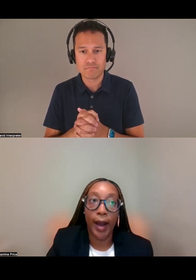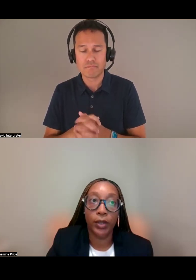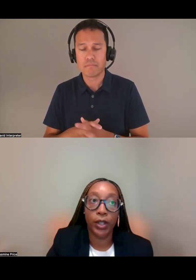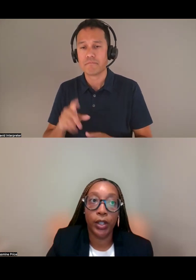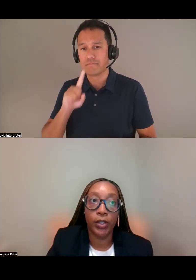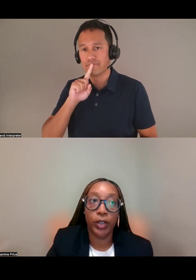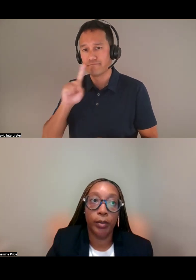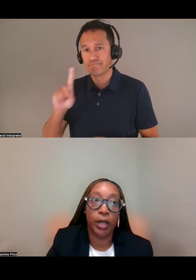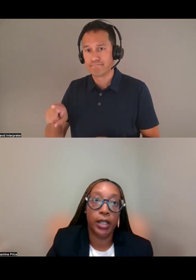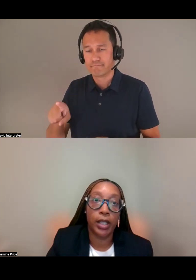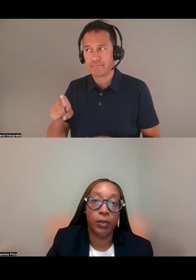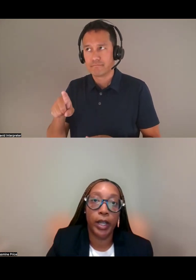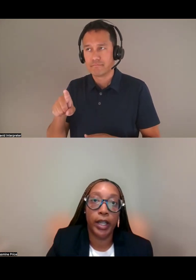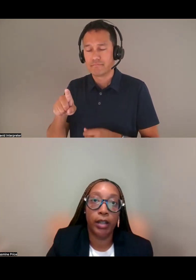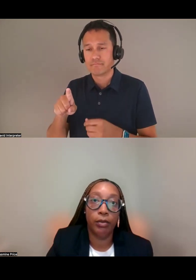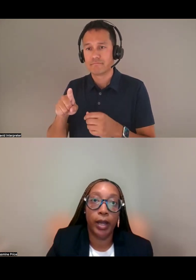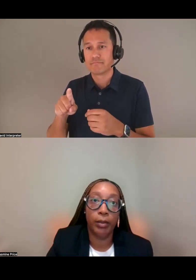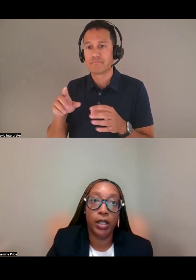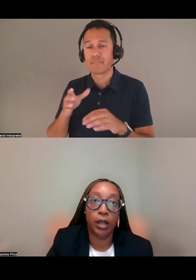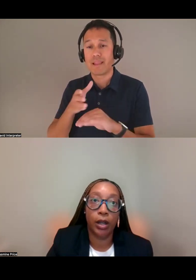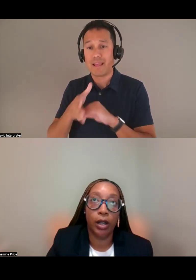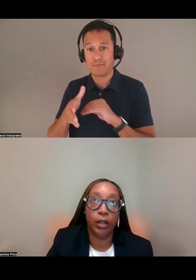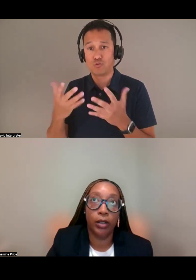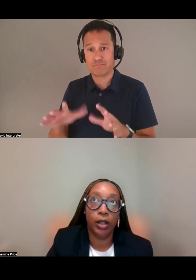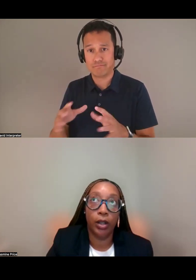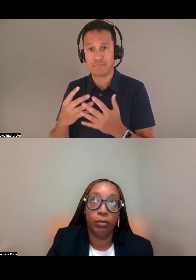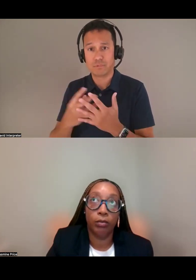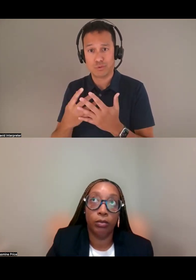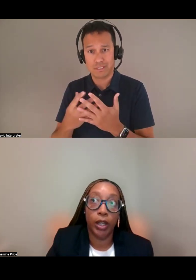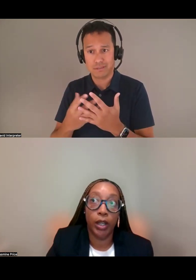So after the screening process, when families are